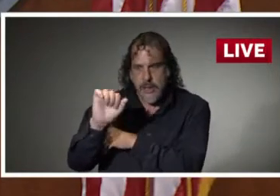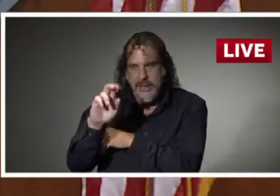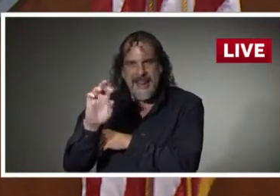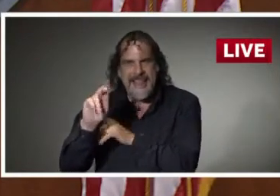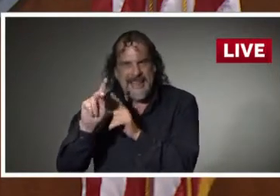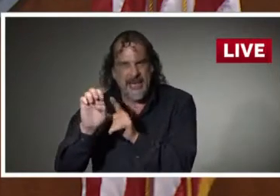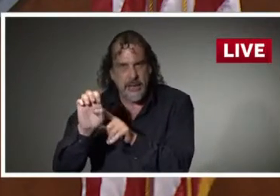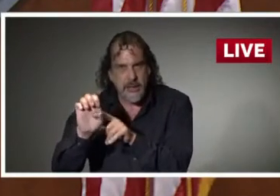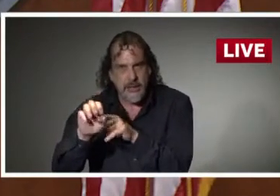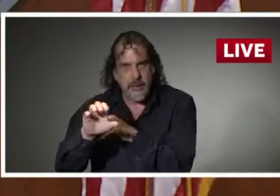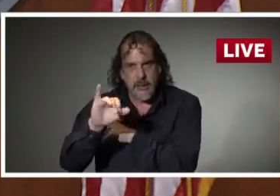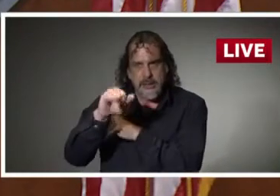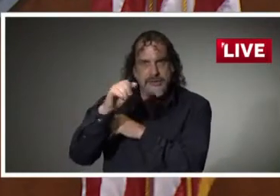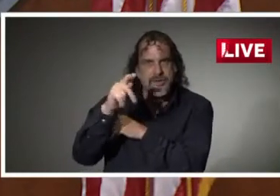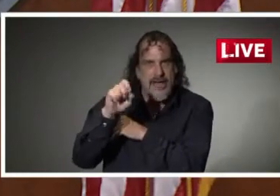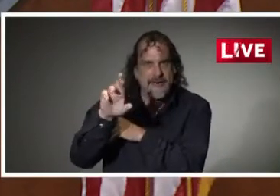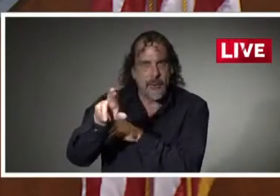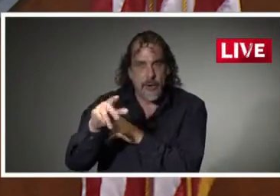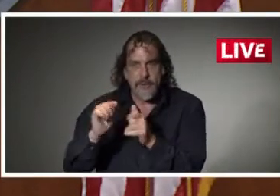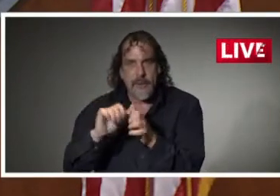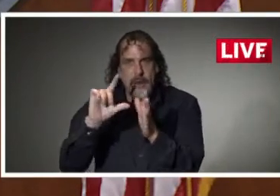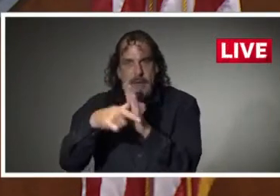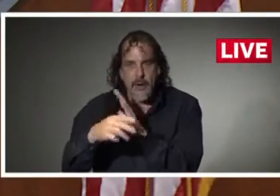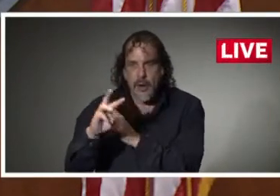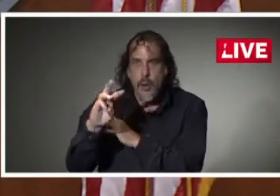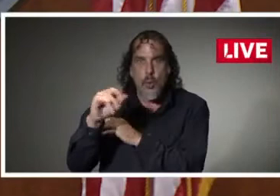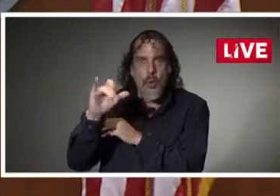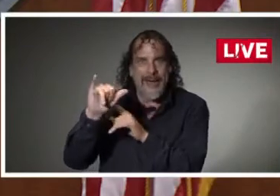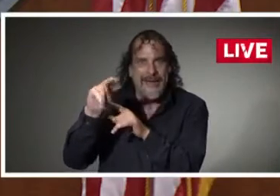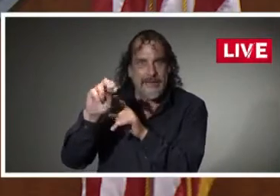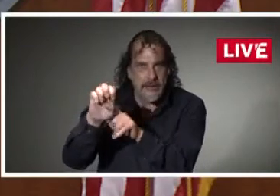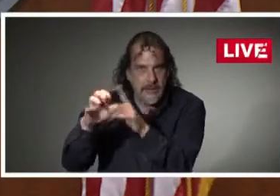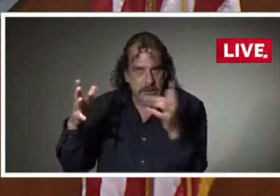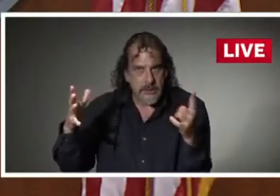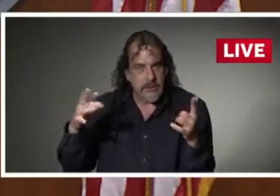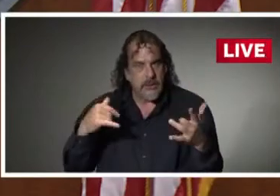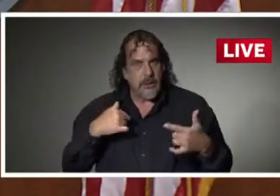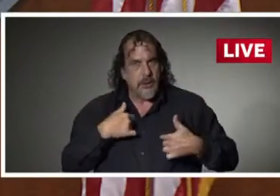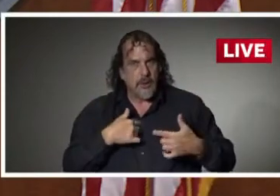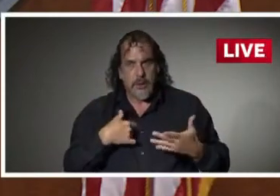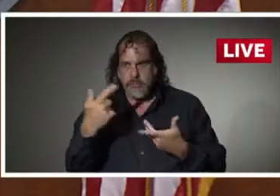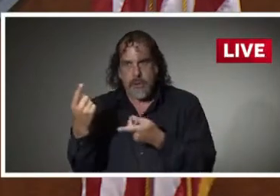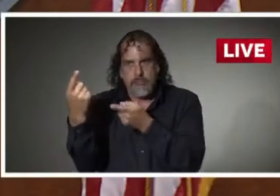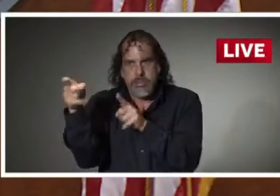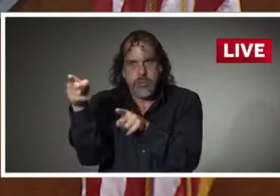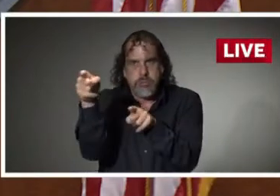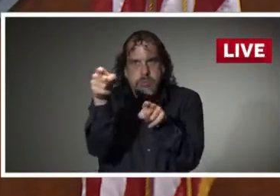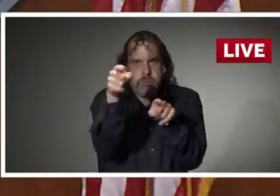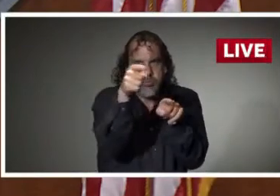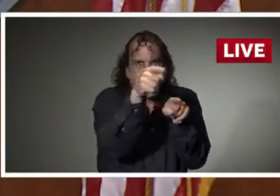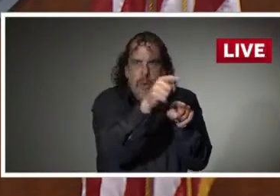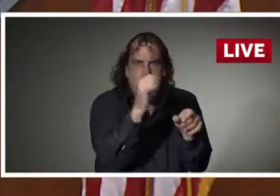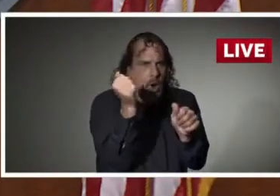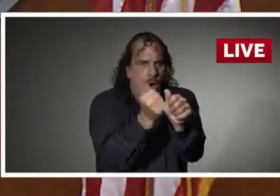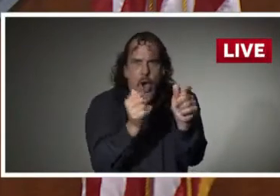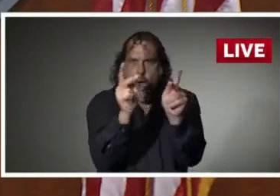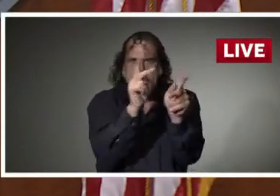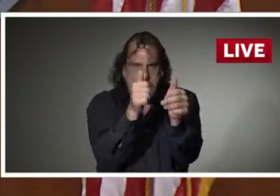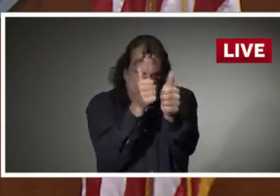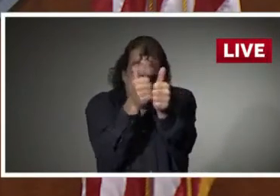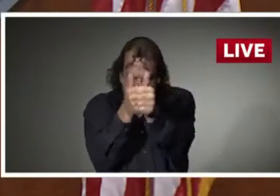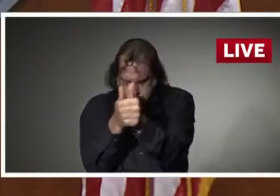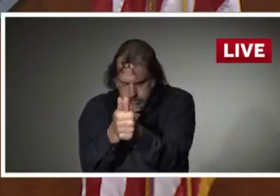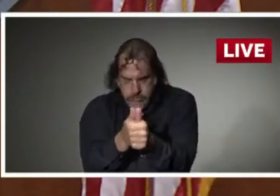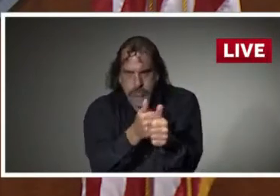County and Jasper County and then later added Wayne County. We had buy-in by almost every single